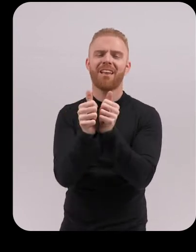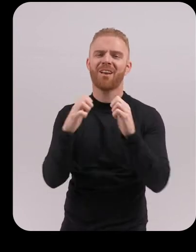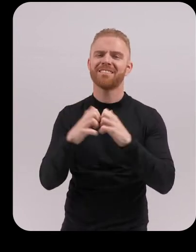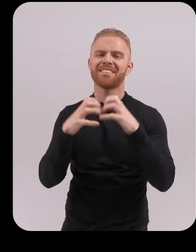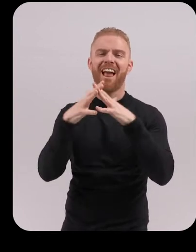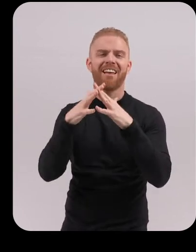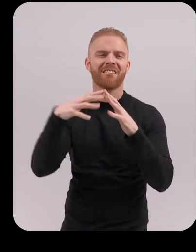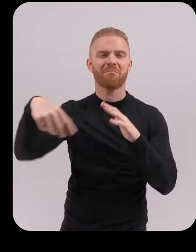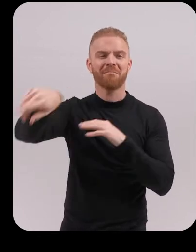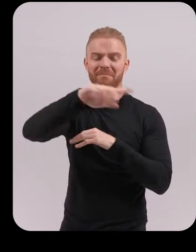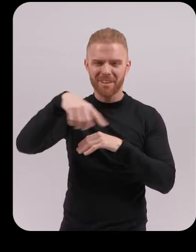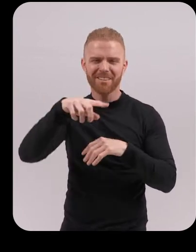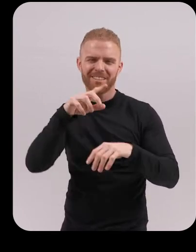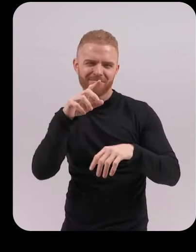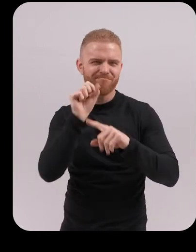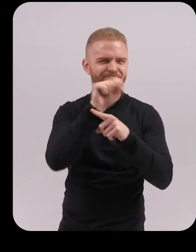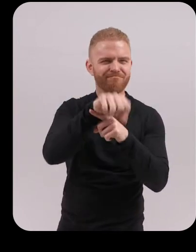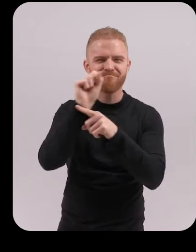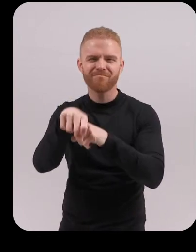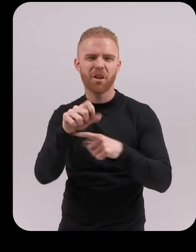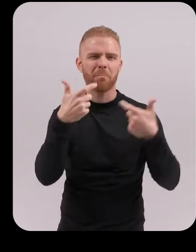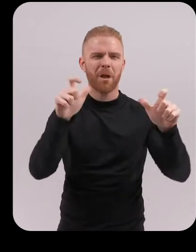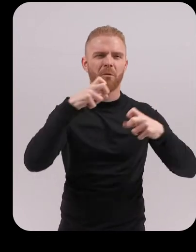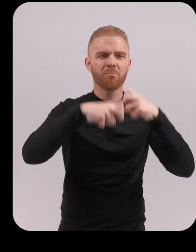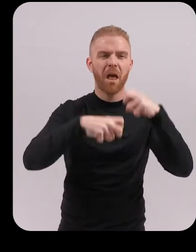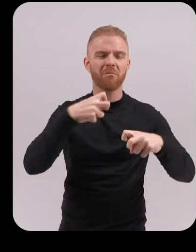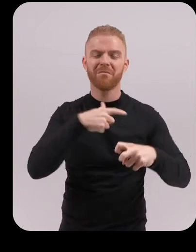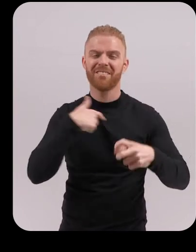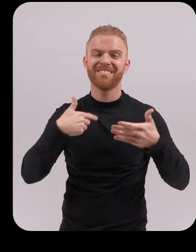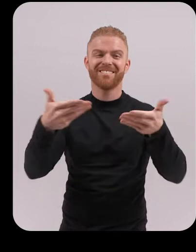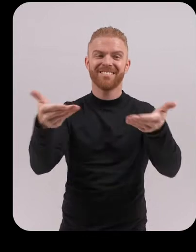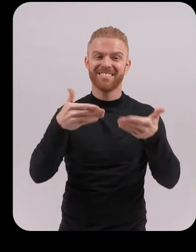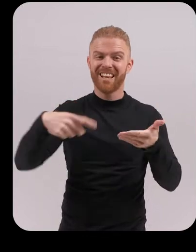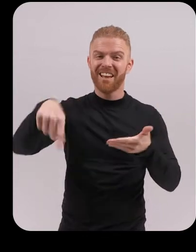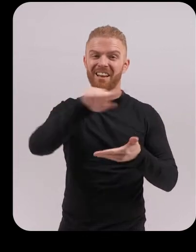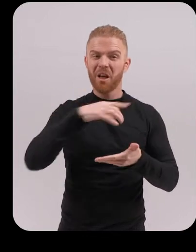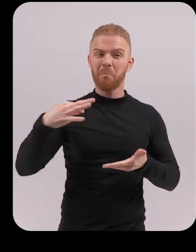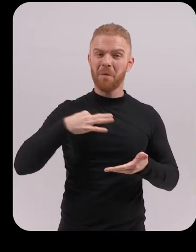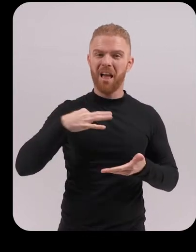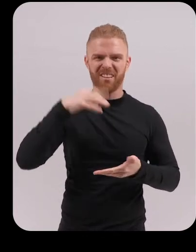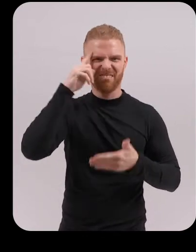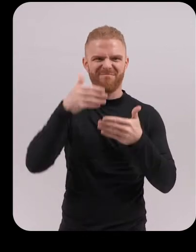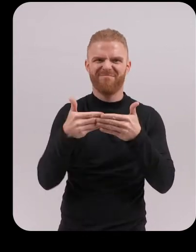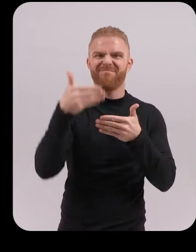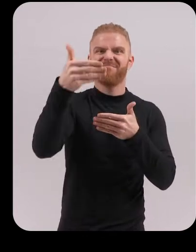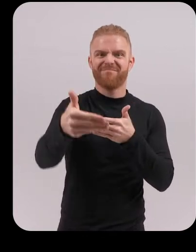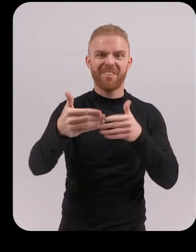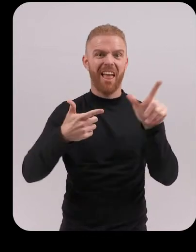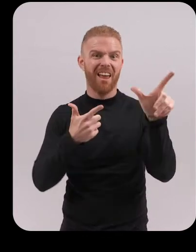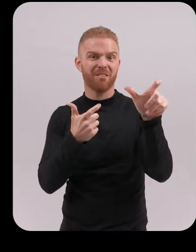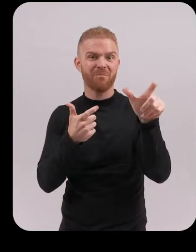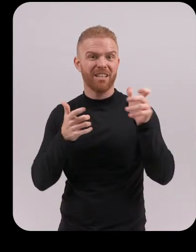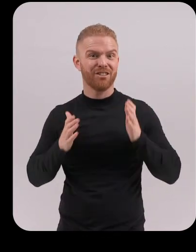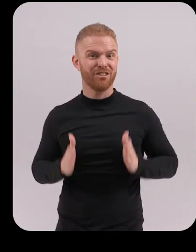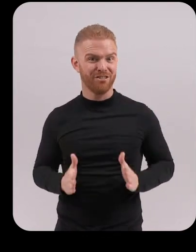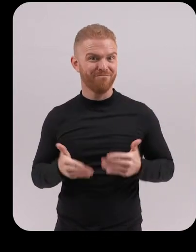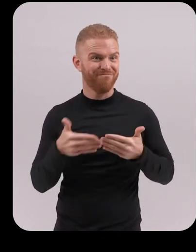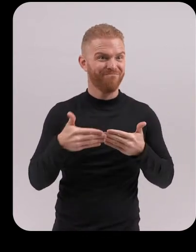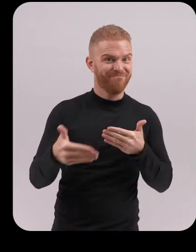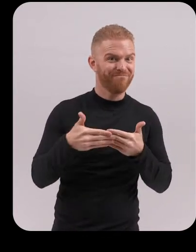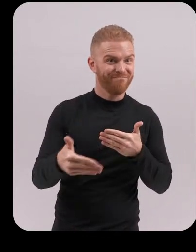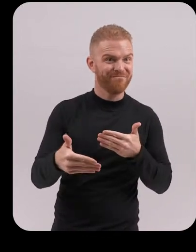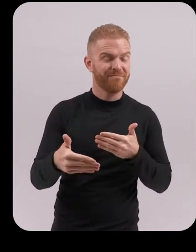working alongside startups to tackle big problems and invite all of you to apply to an upcoming accelerator